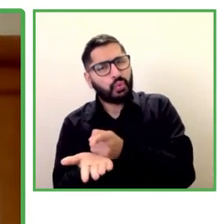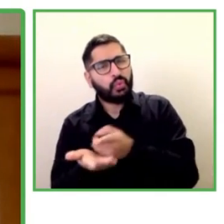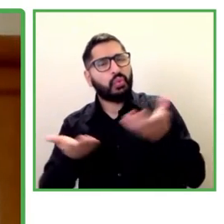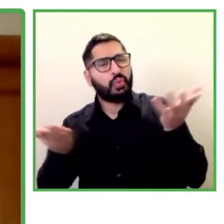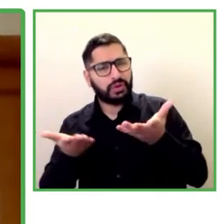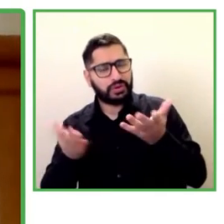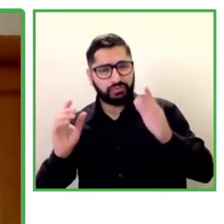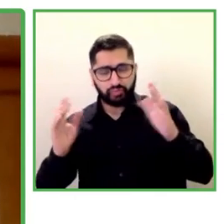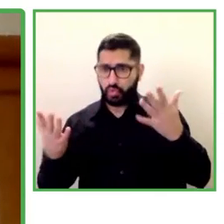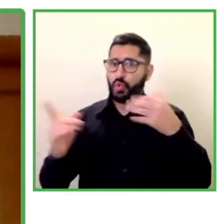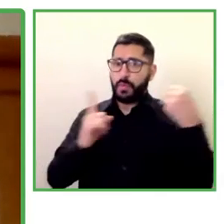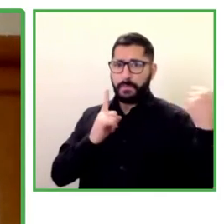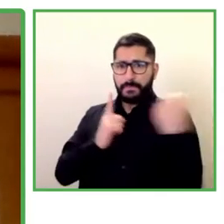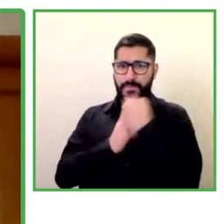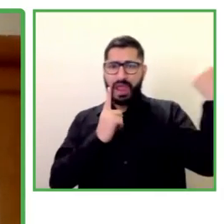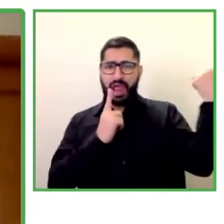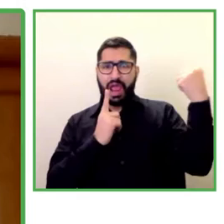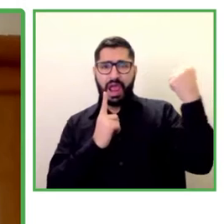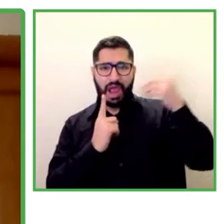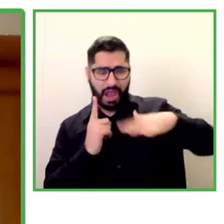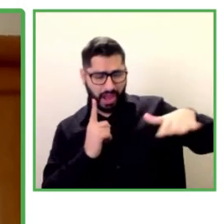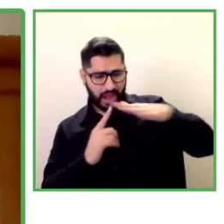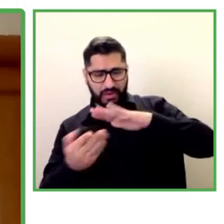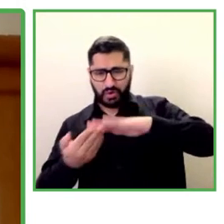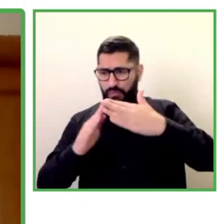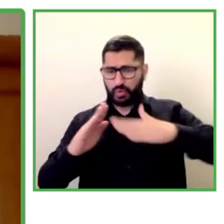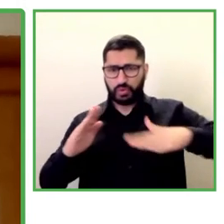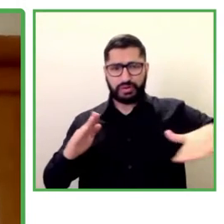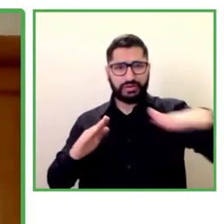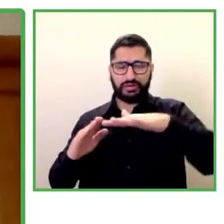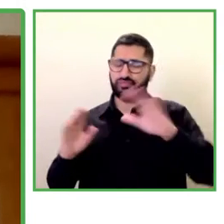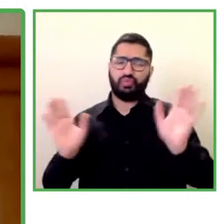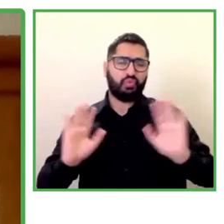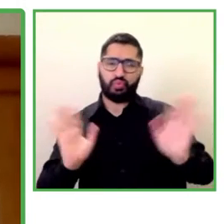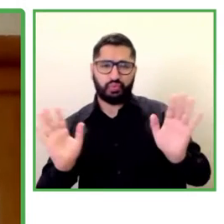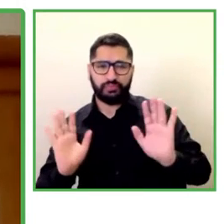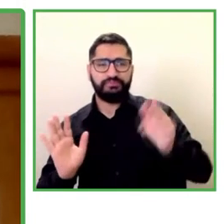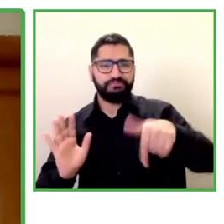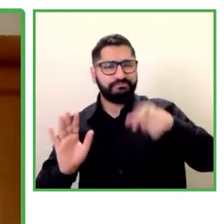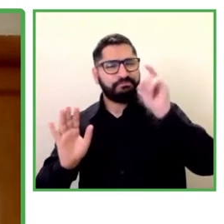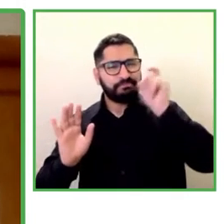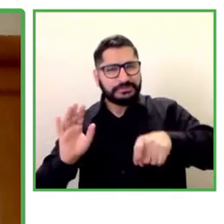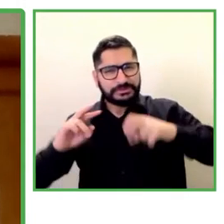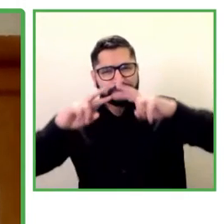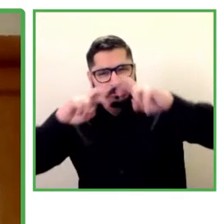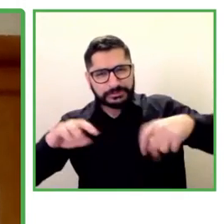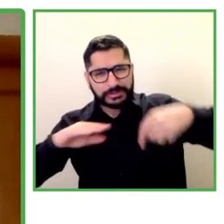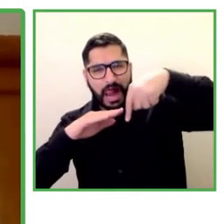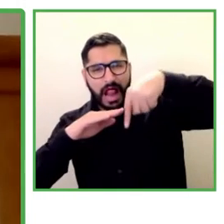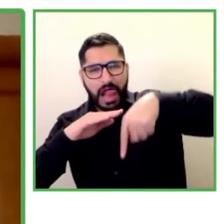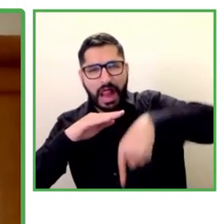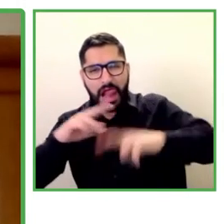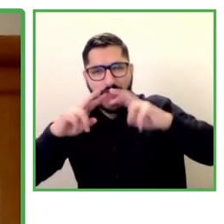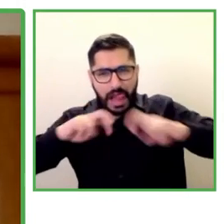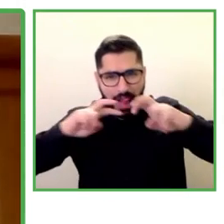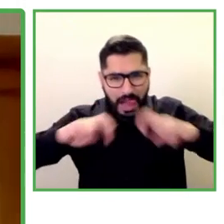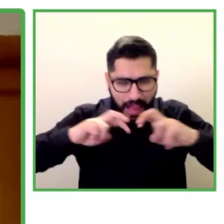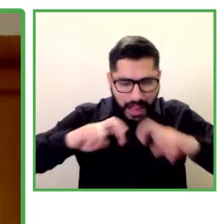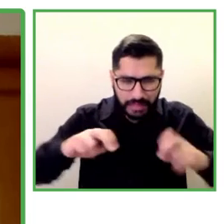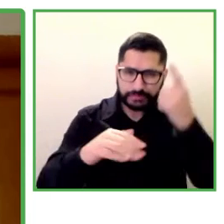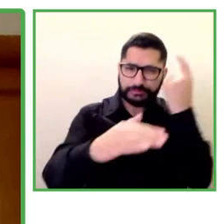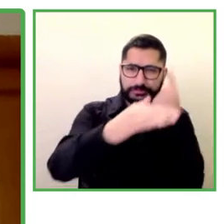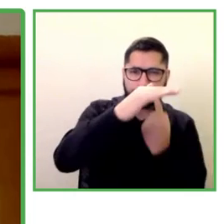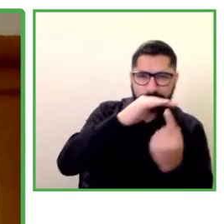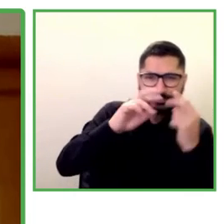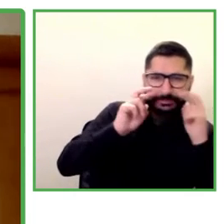just wasn't enough, that we needed to address the topic in a more comprehensive way. And we saw that it was very evident that we needed to involve the private